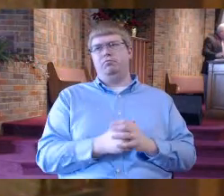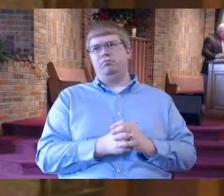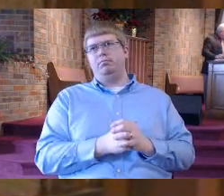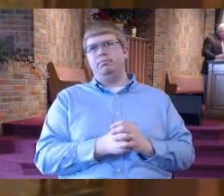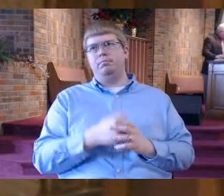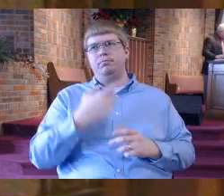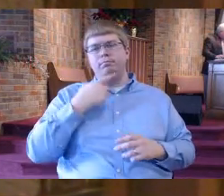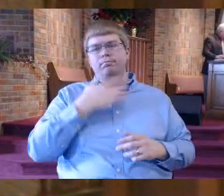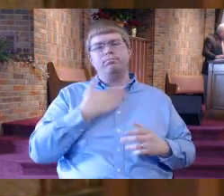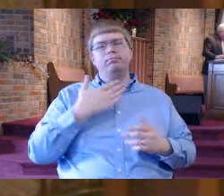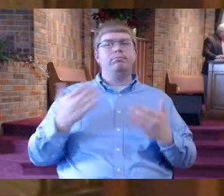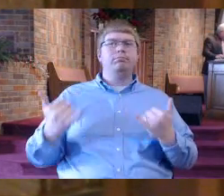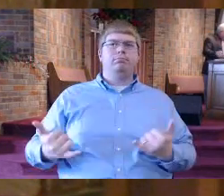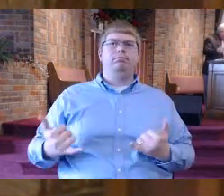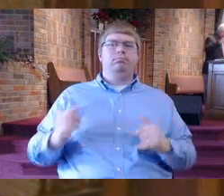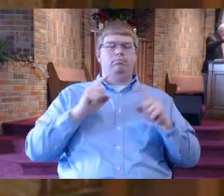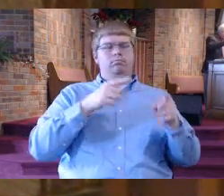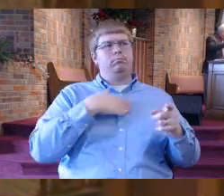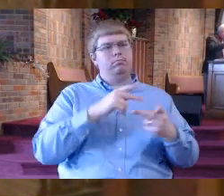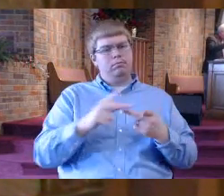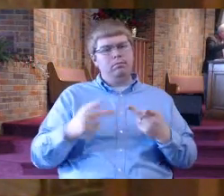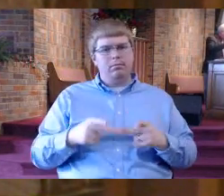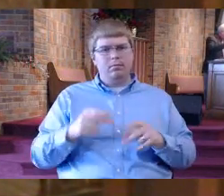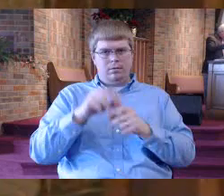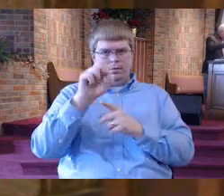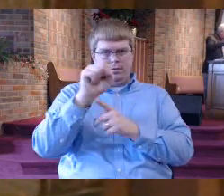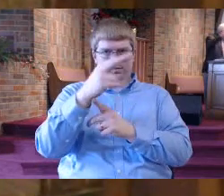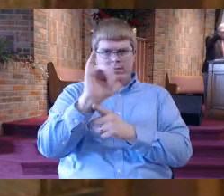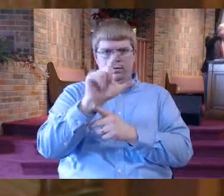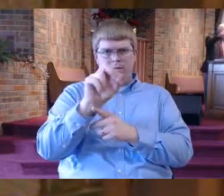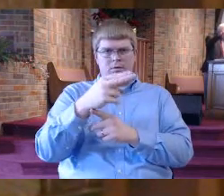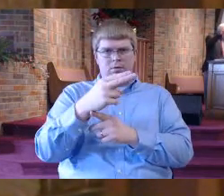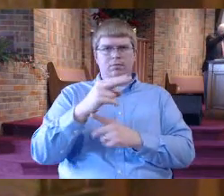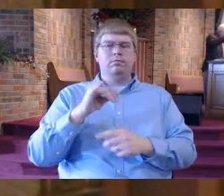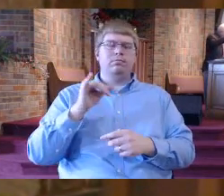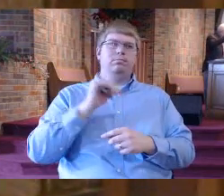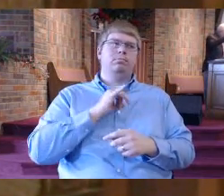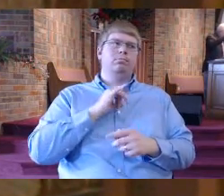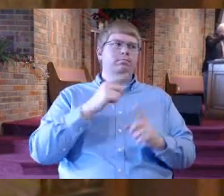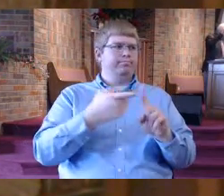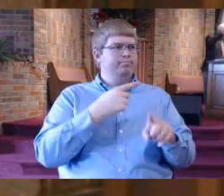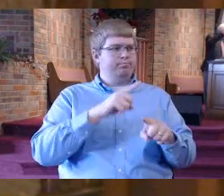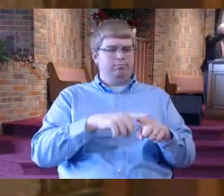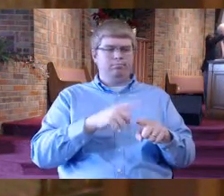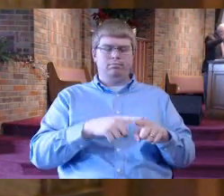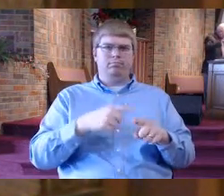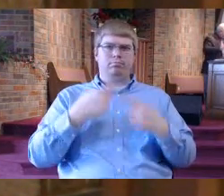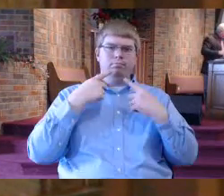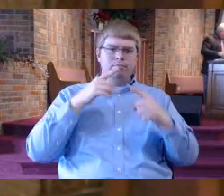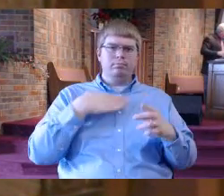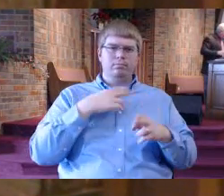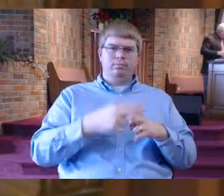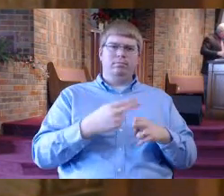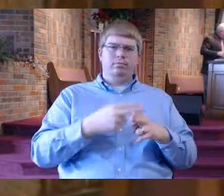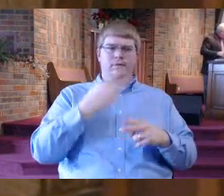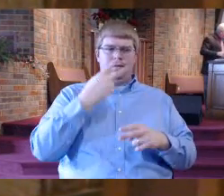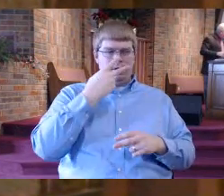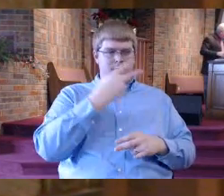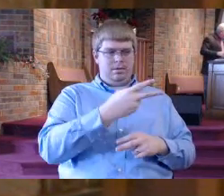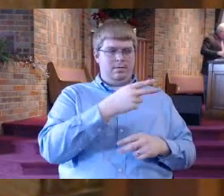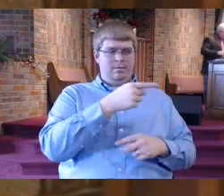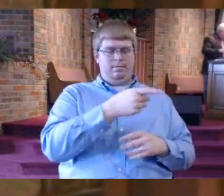to my place which was in Shiloh, where I set my name at the first, and see what I did to it because of the wickedness of my people